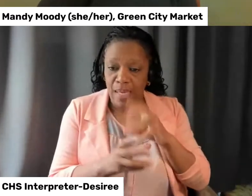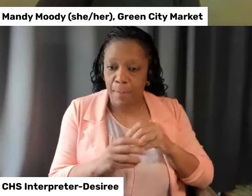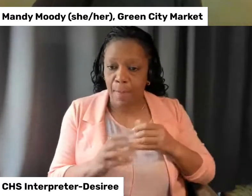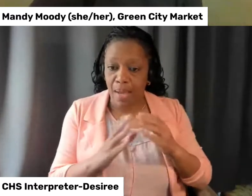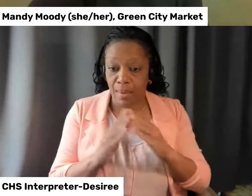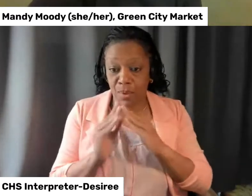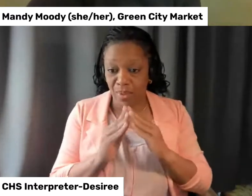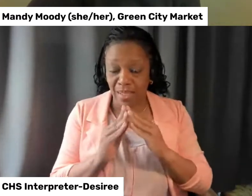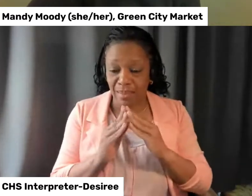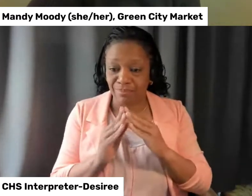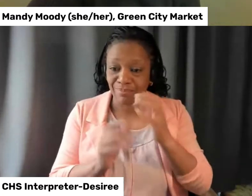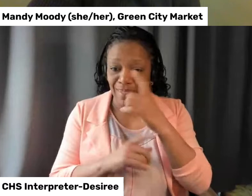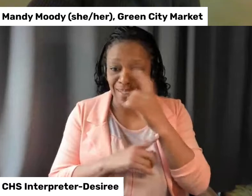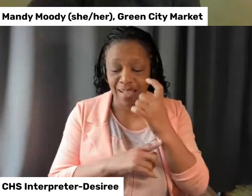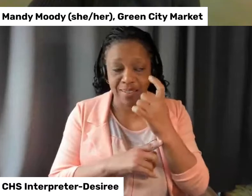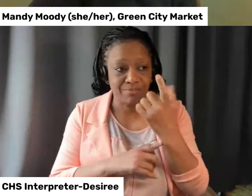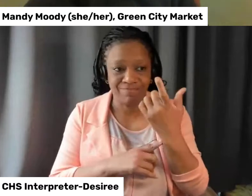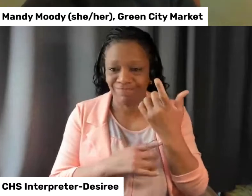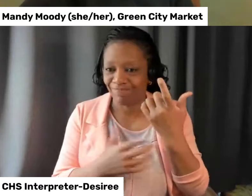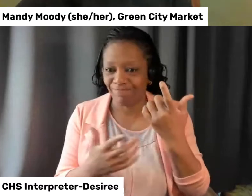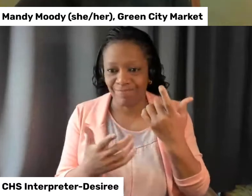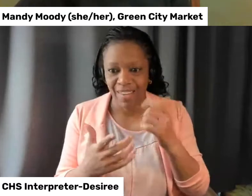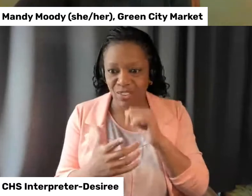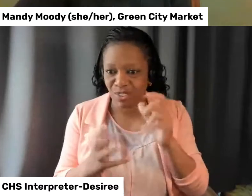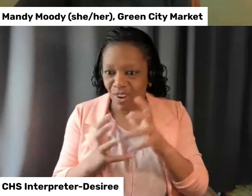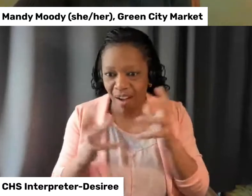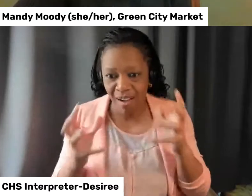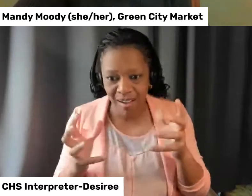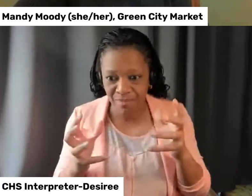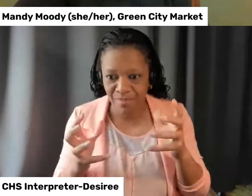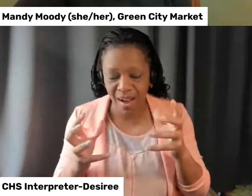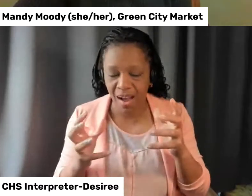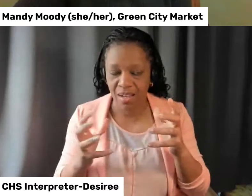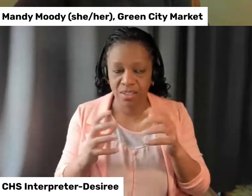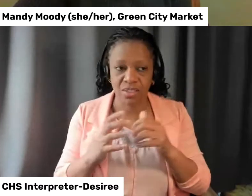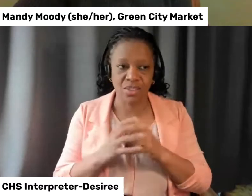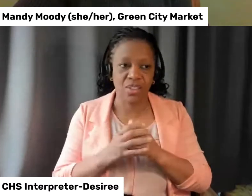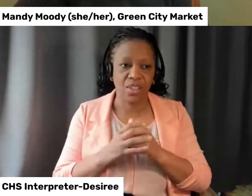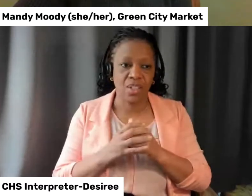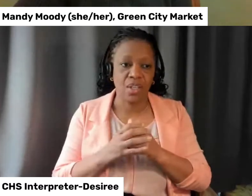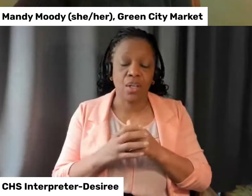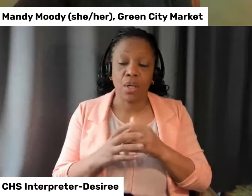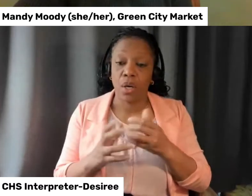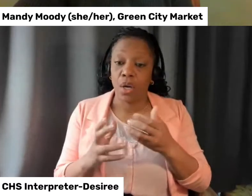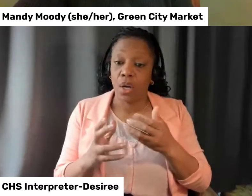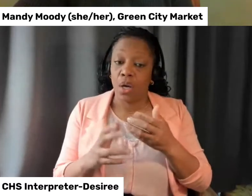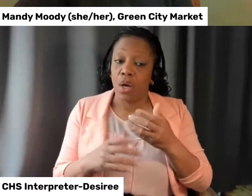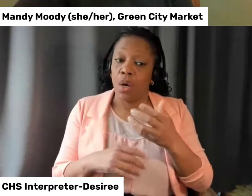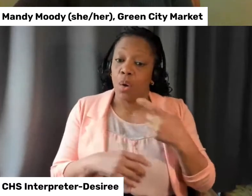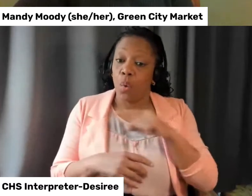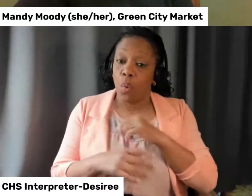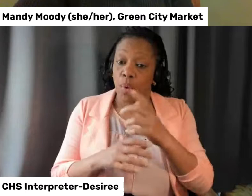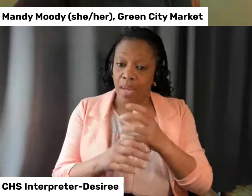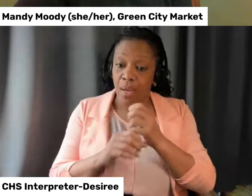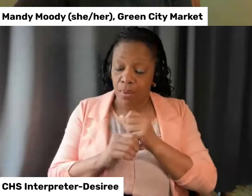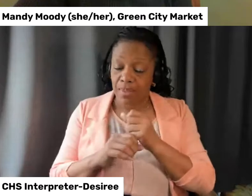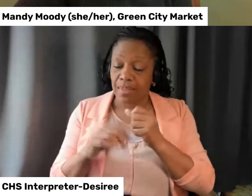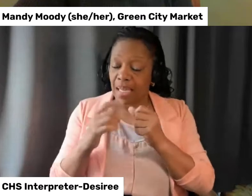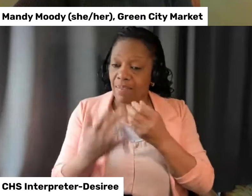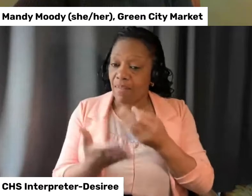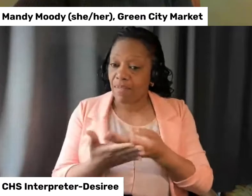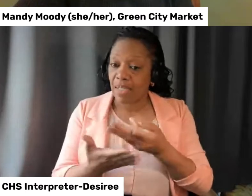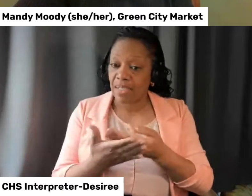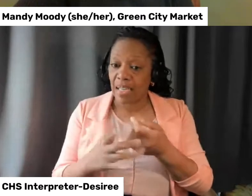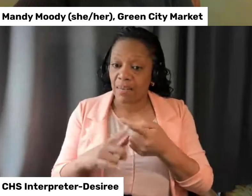Through that, we received funding through the Obama presidency to